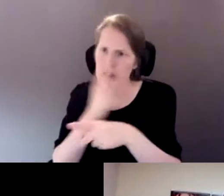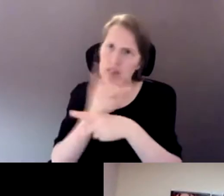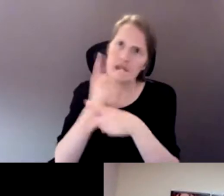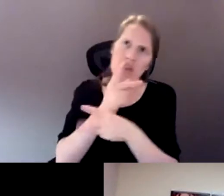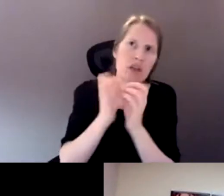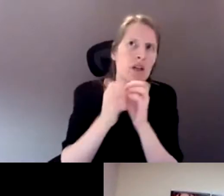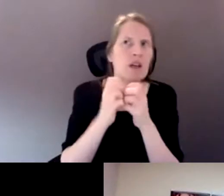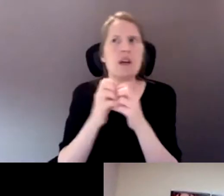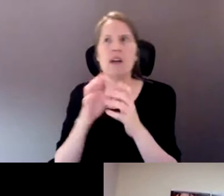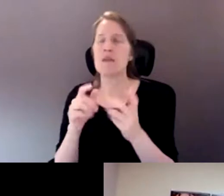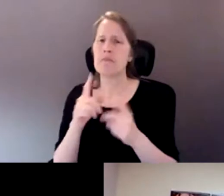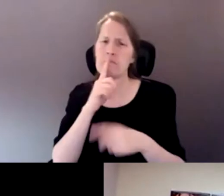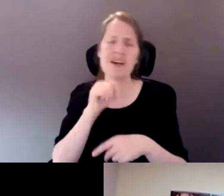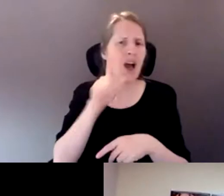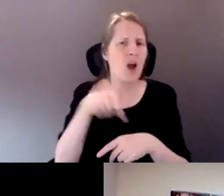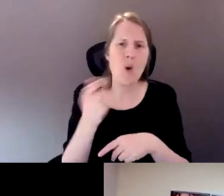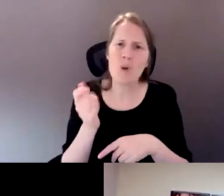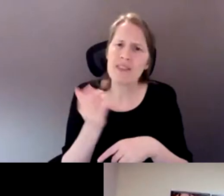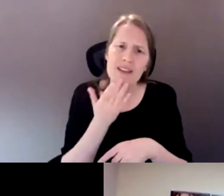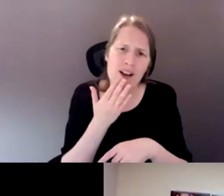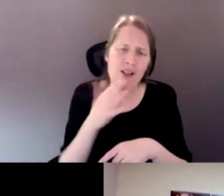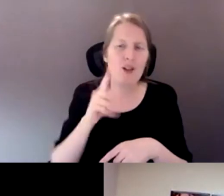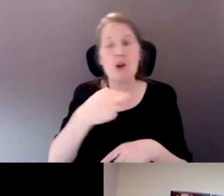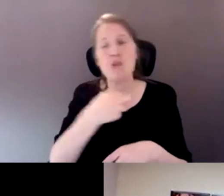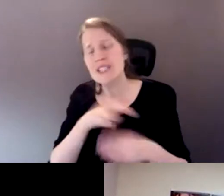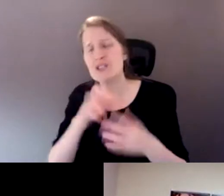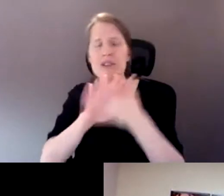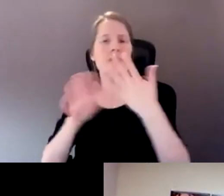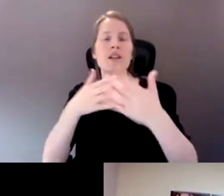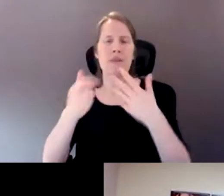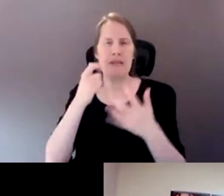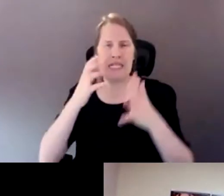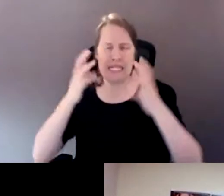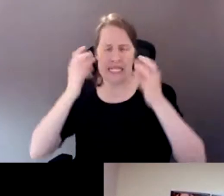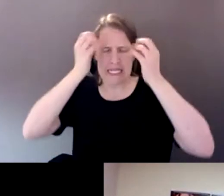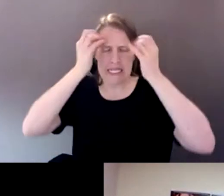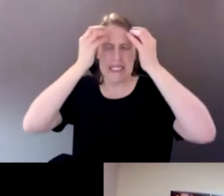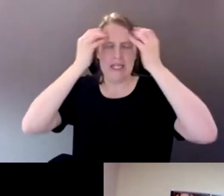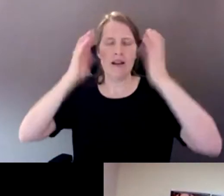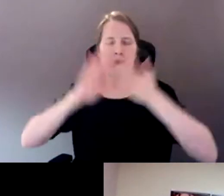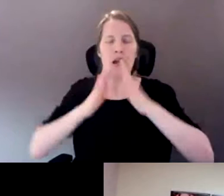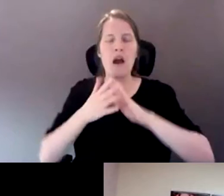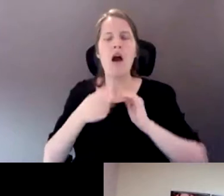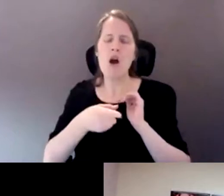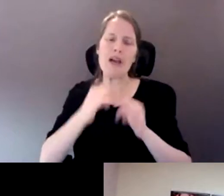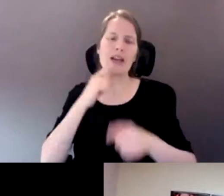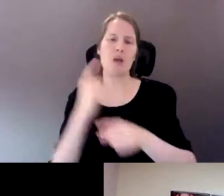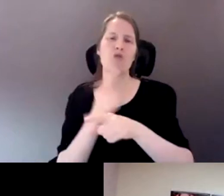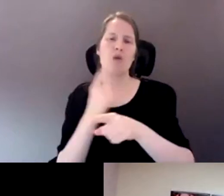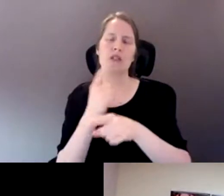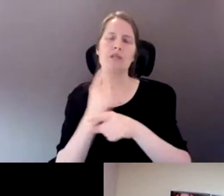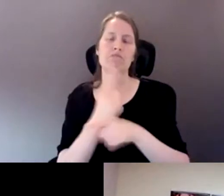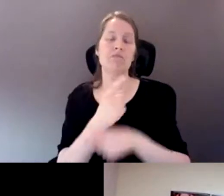not only about color, but also about religion and many other things, before people could really bring themselves to agree that this was